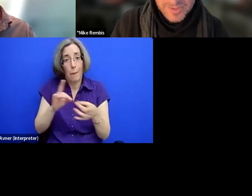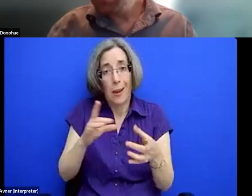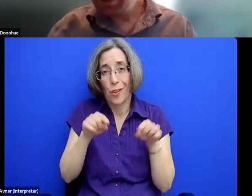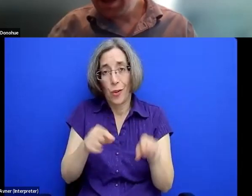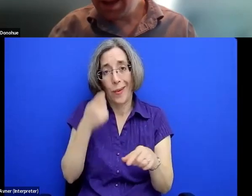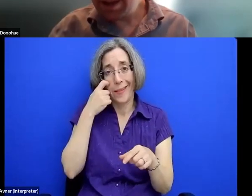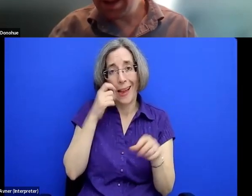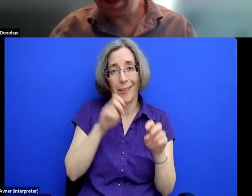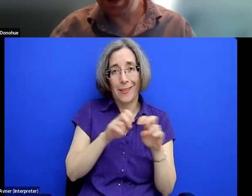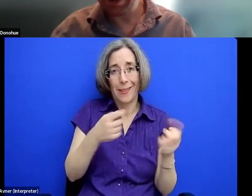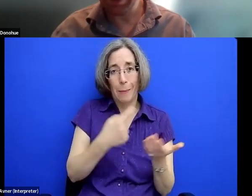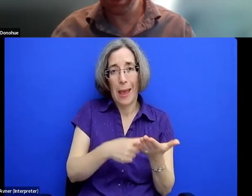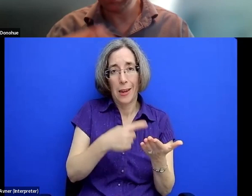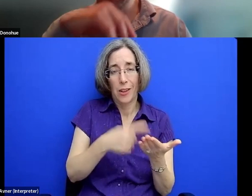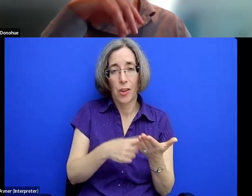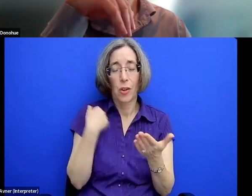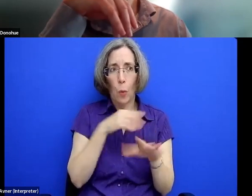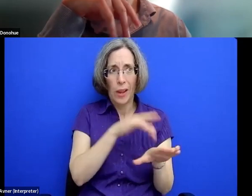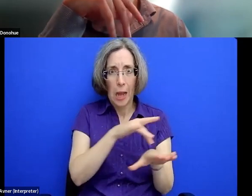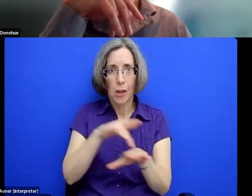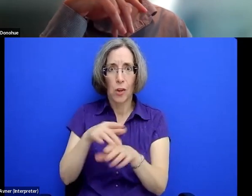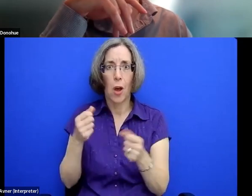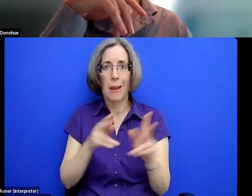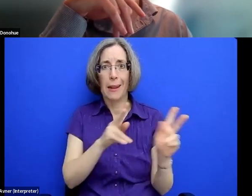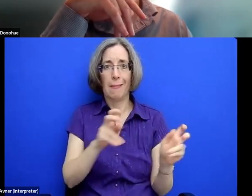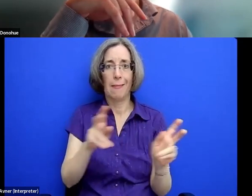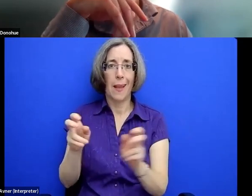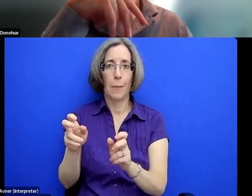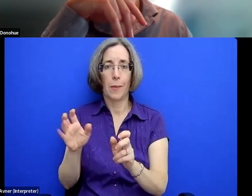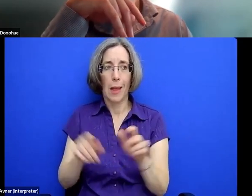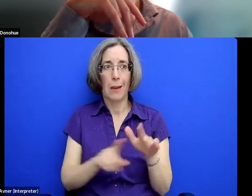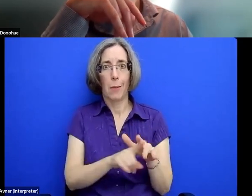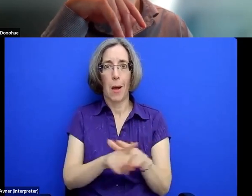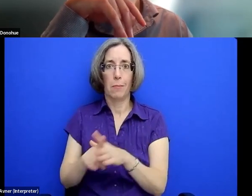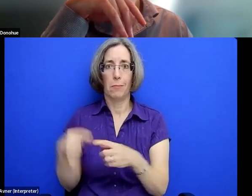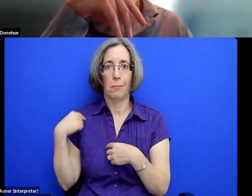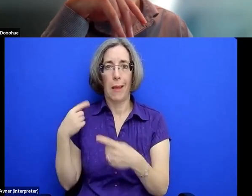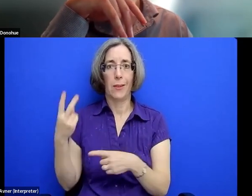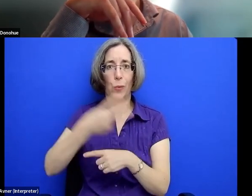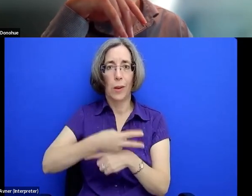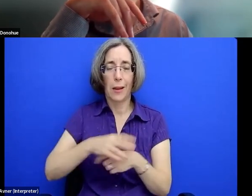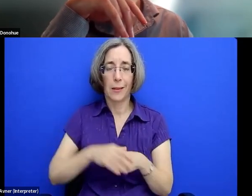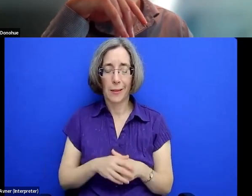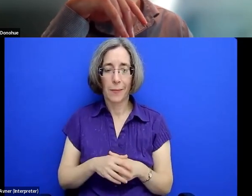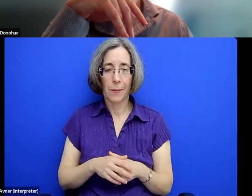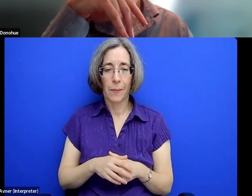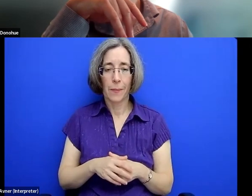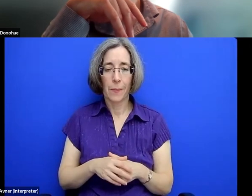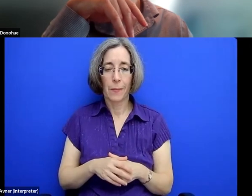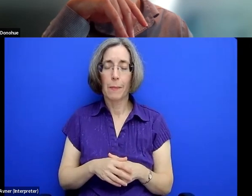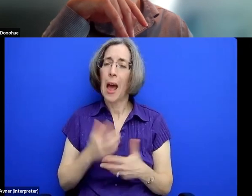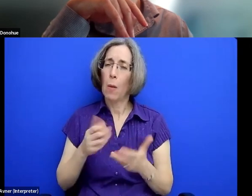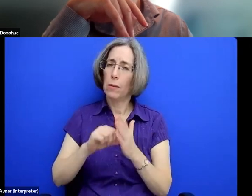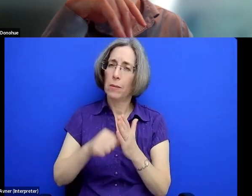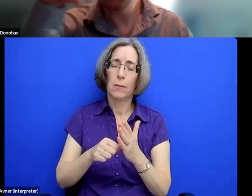broader themes addressed throughout the 2-day conference. I just want to reiterate the importance of this type of conference and